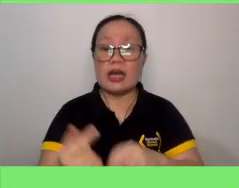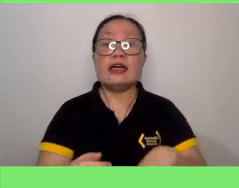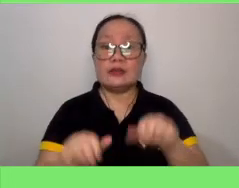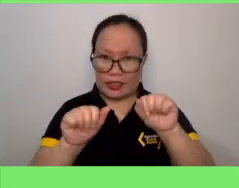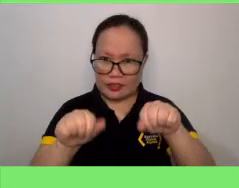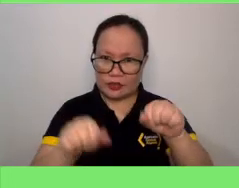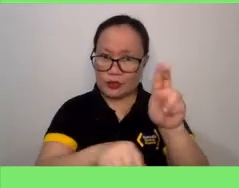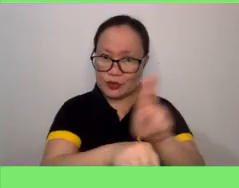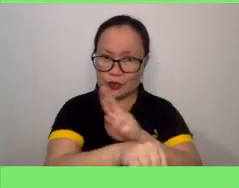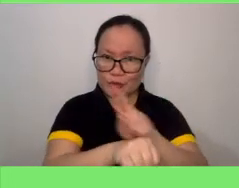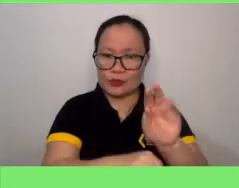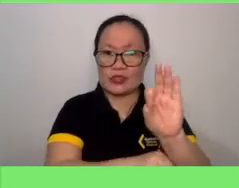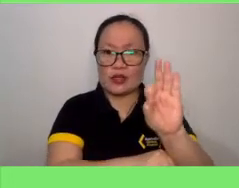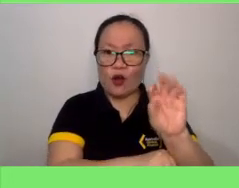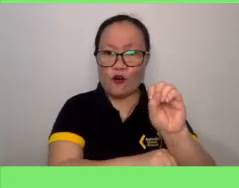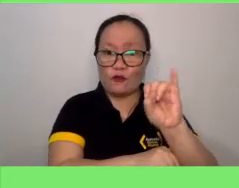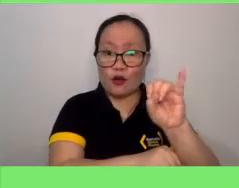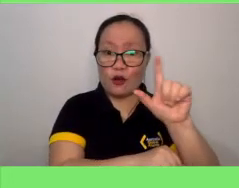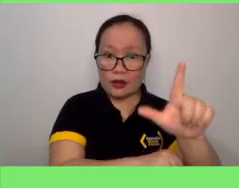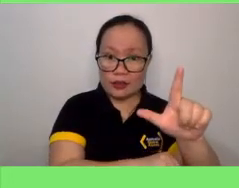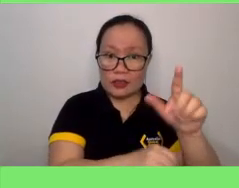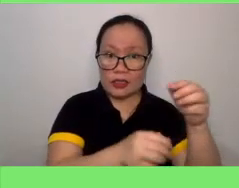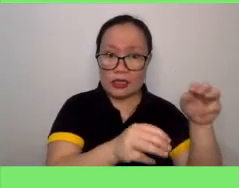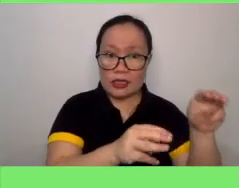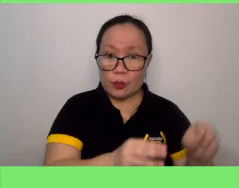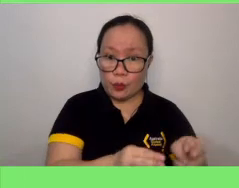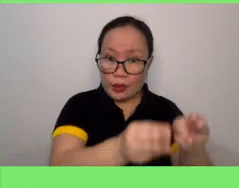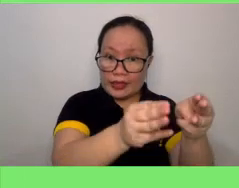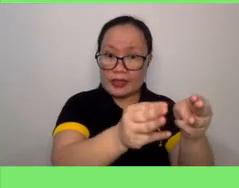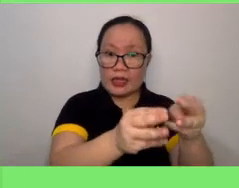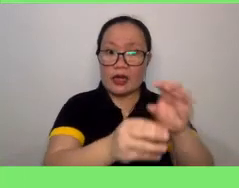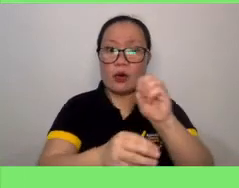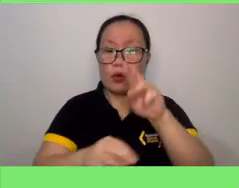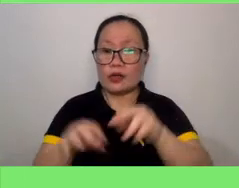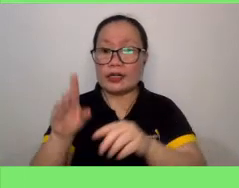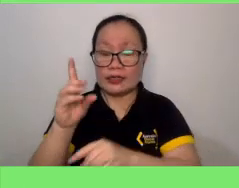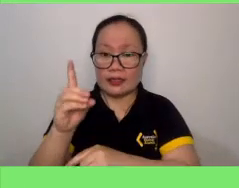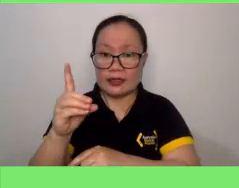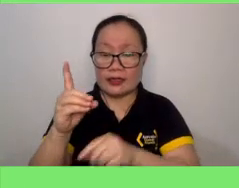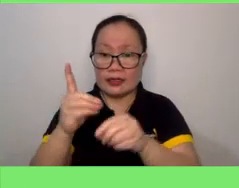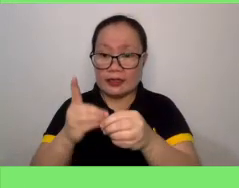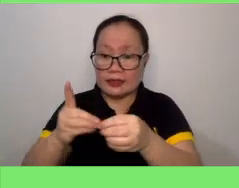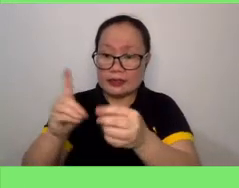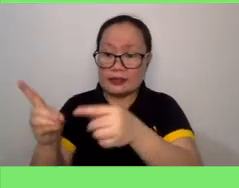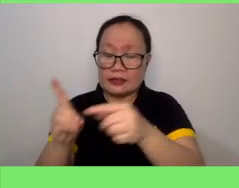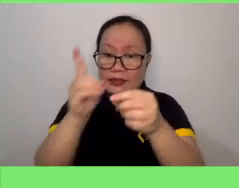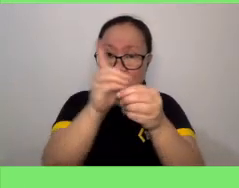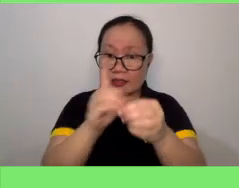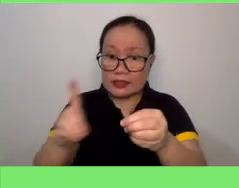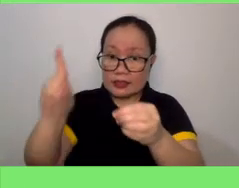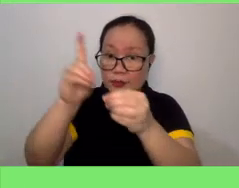can make use of the FOIL method or the distributive property. It's up to you.